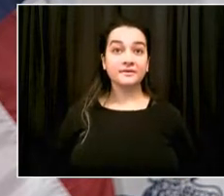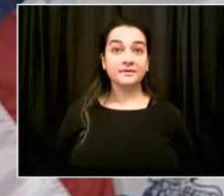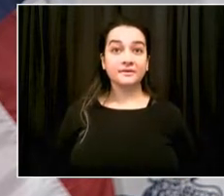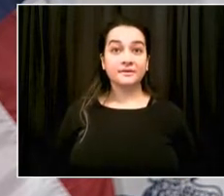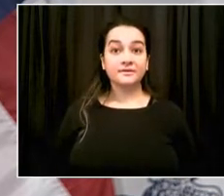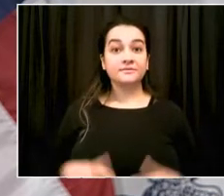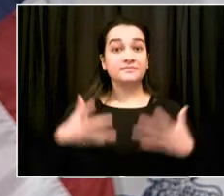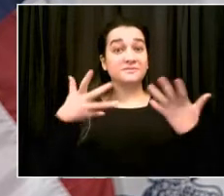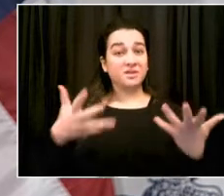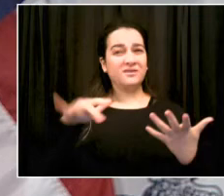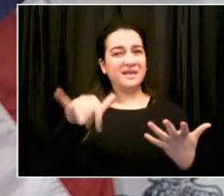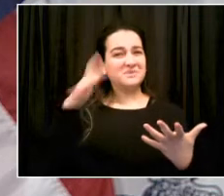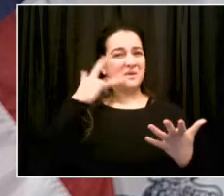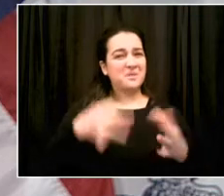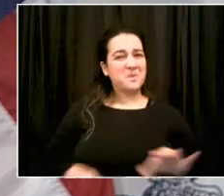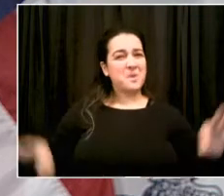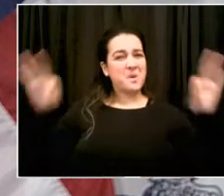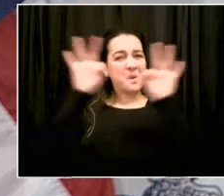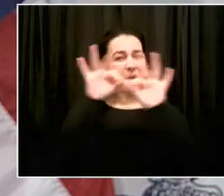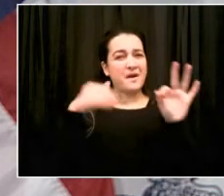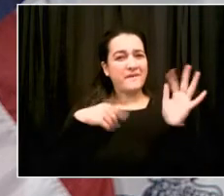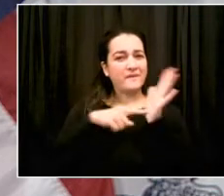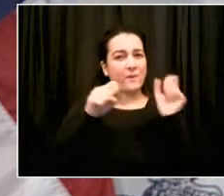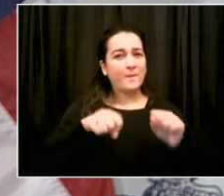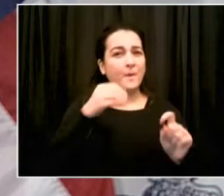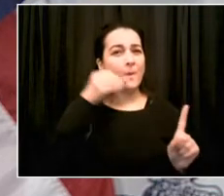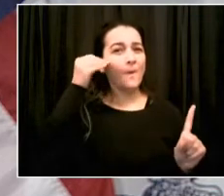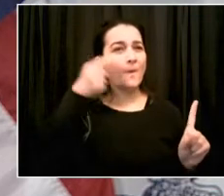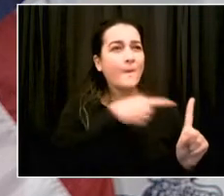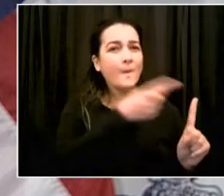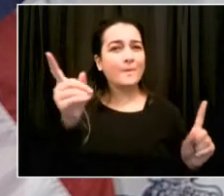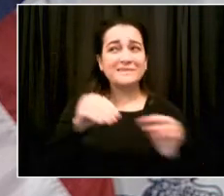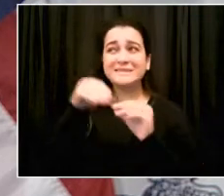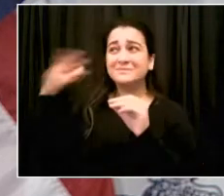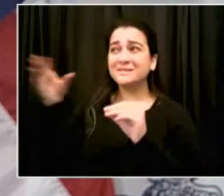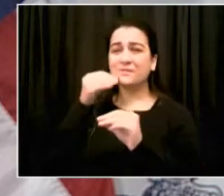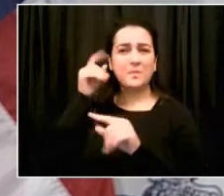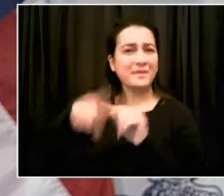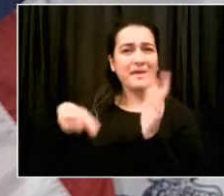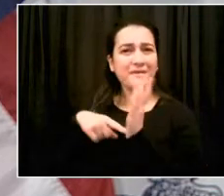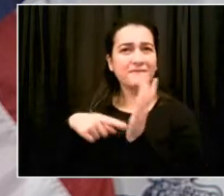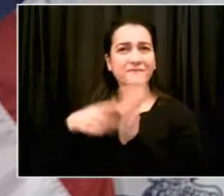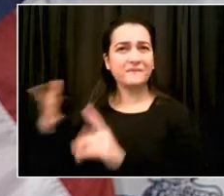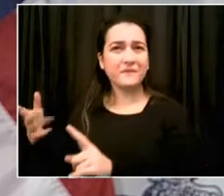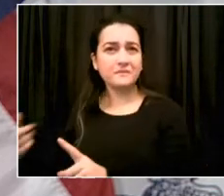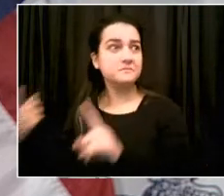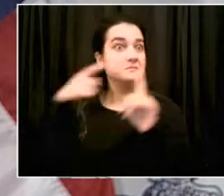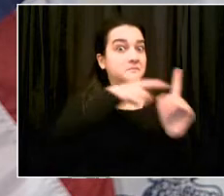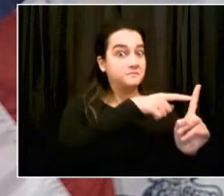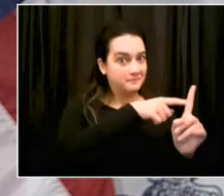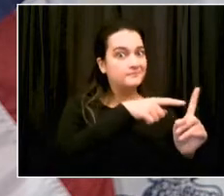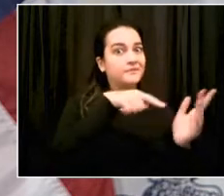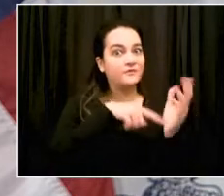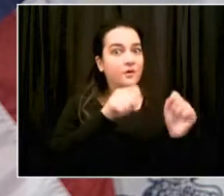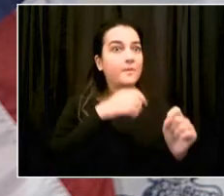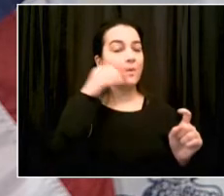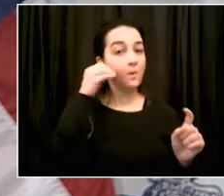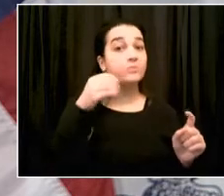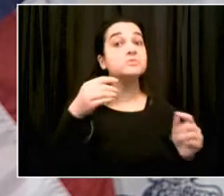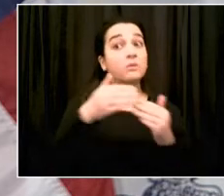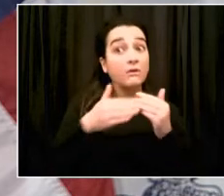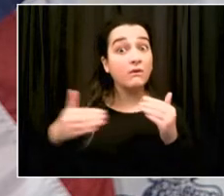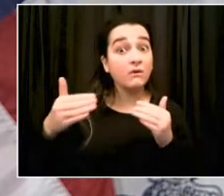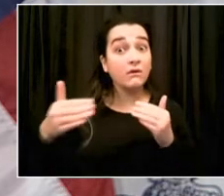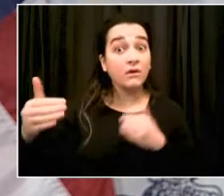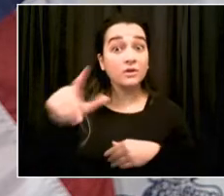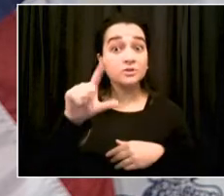Just because of COVID. We're going to keep investing this year, 2021. We're going to create tens of thousands more apartments and get a lot of people